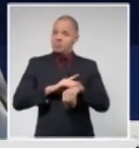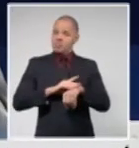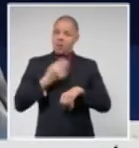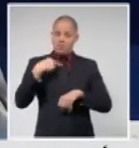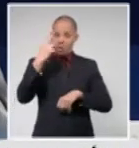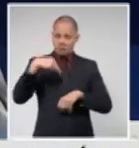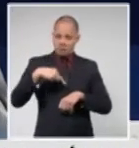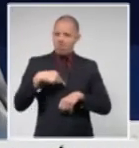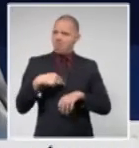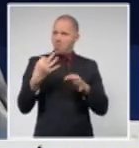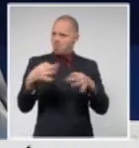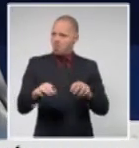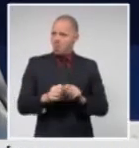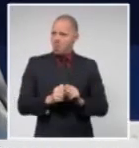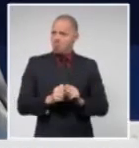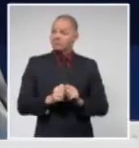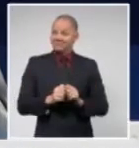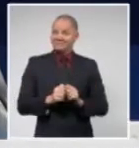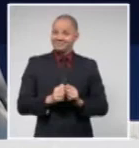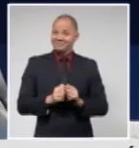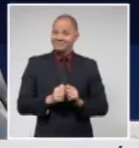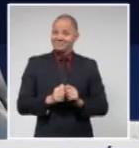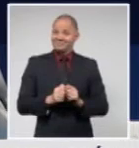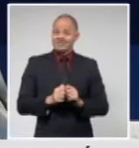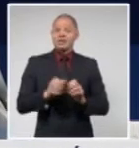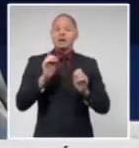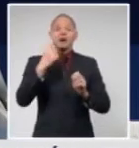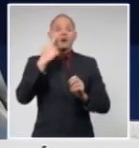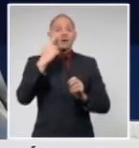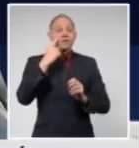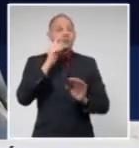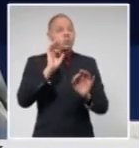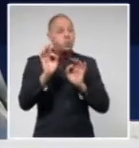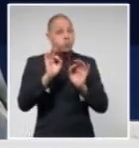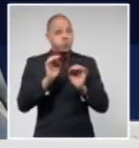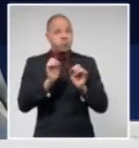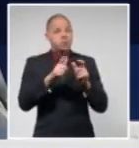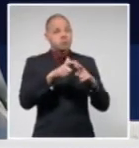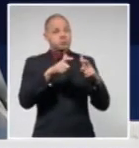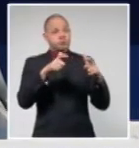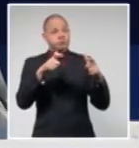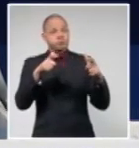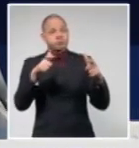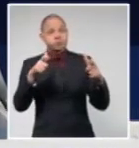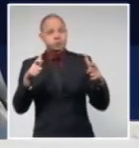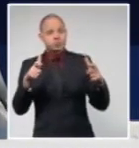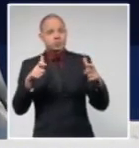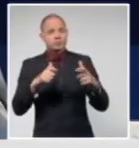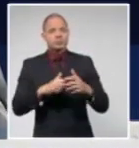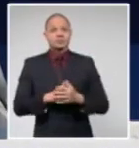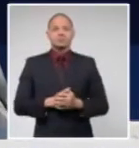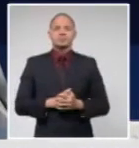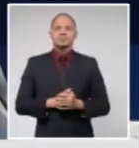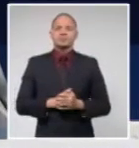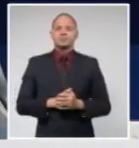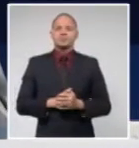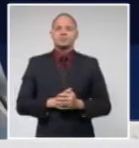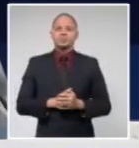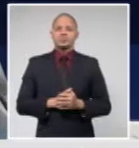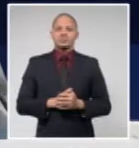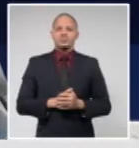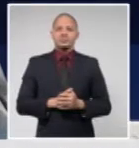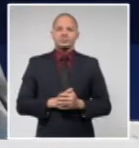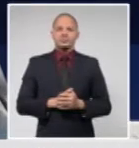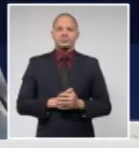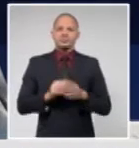By age group, 3 positive cases diagnosed yesterday are under the age of 20,